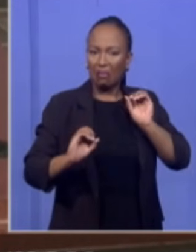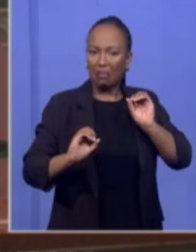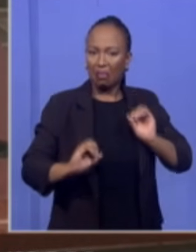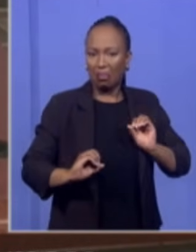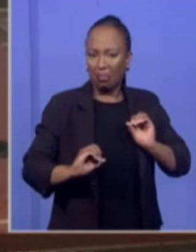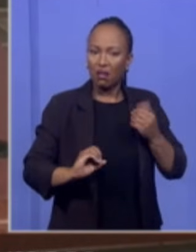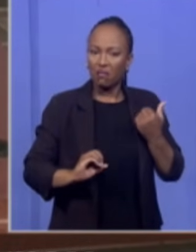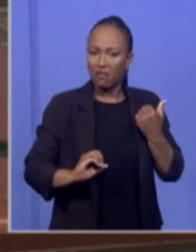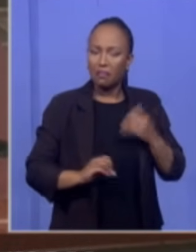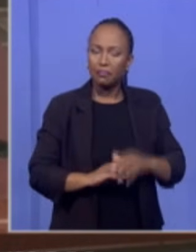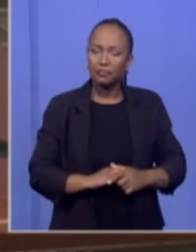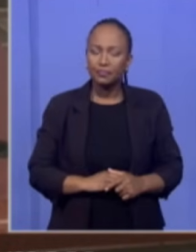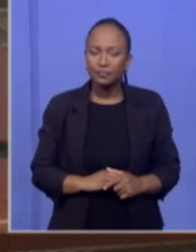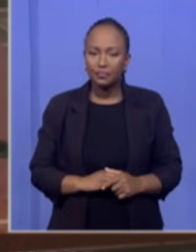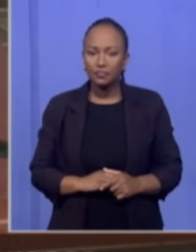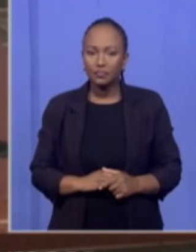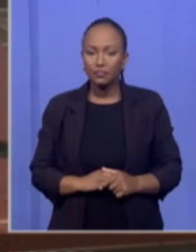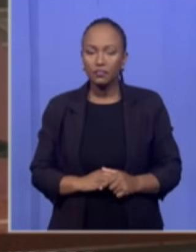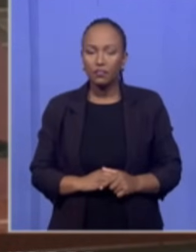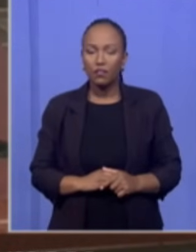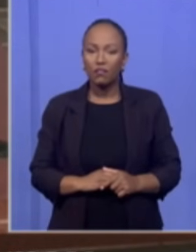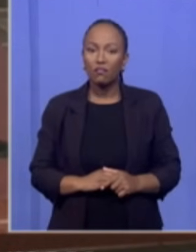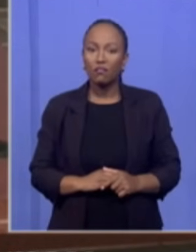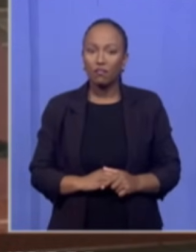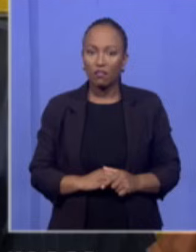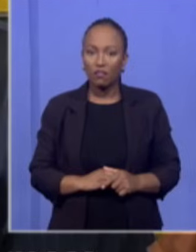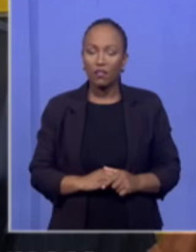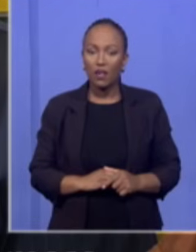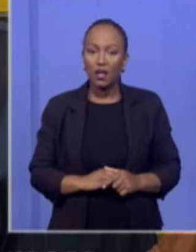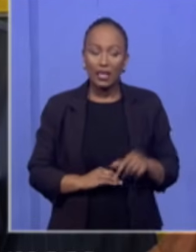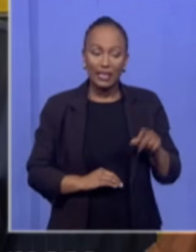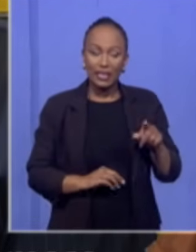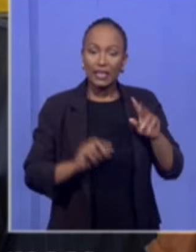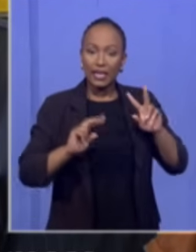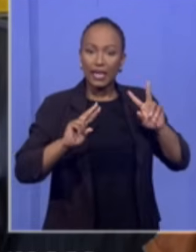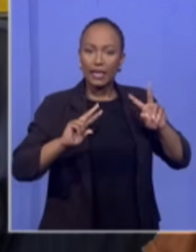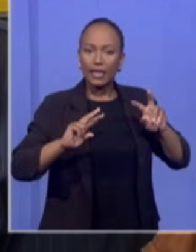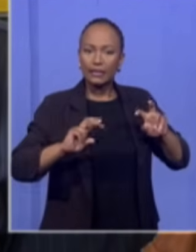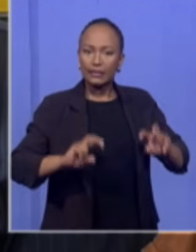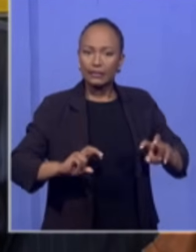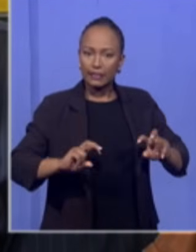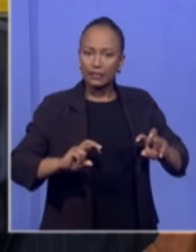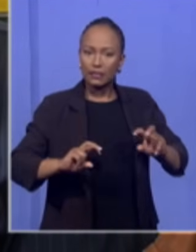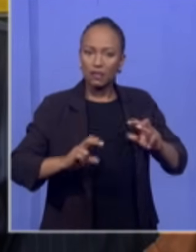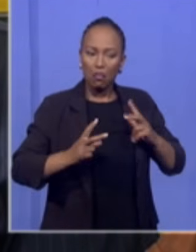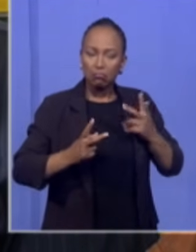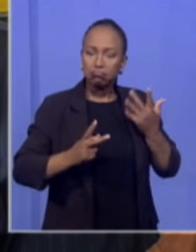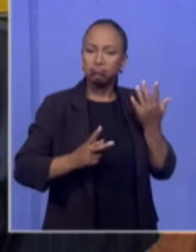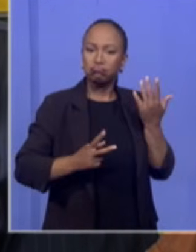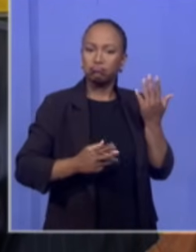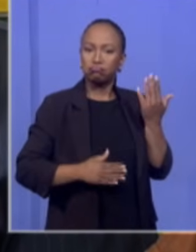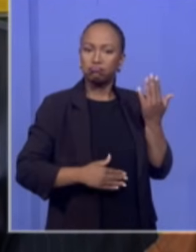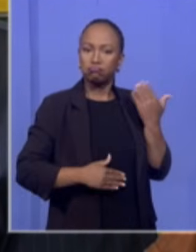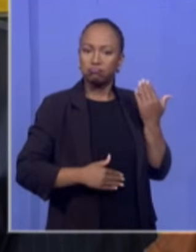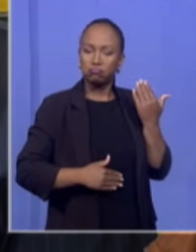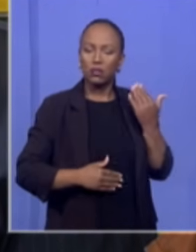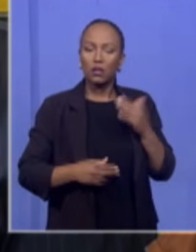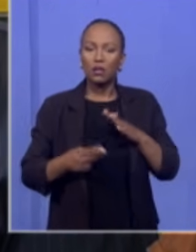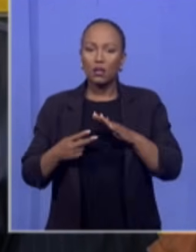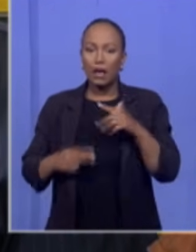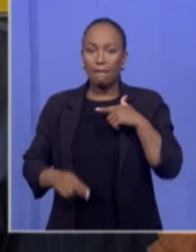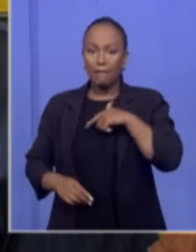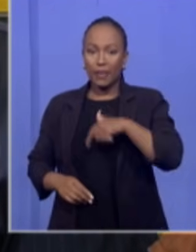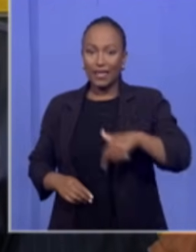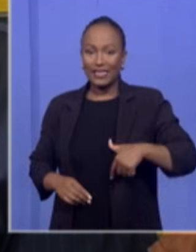An inquest on Griffiths Mngenge, as well as President General of the